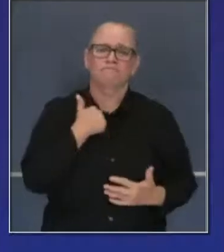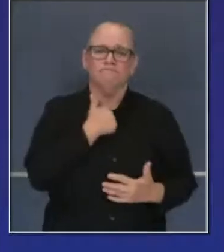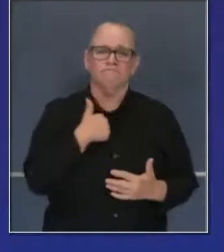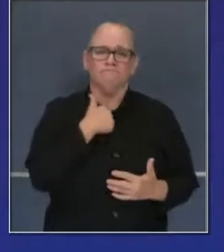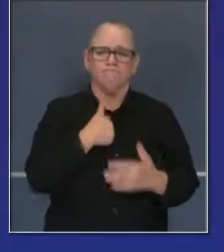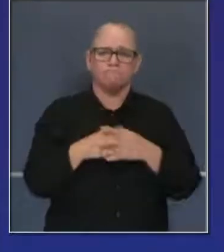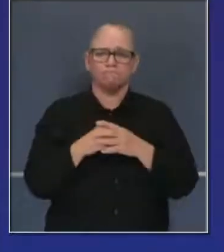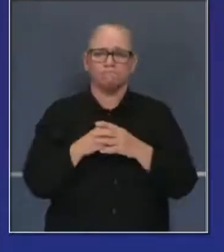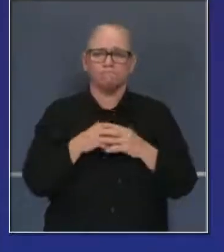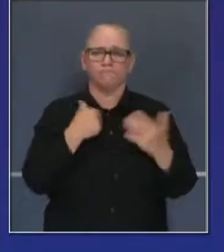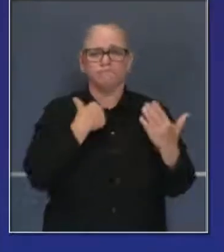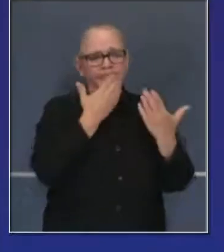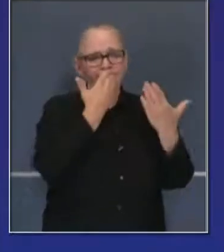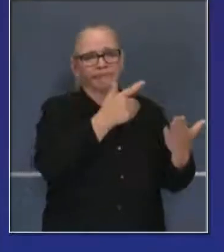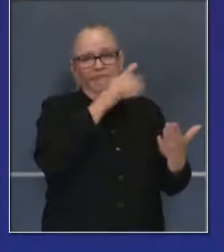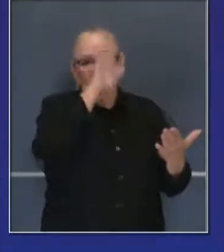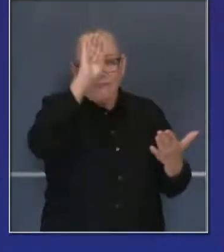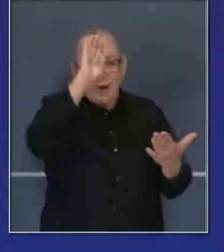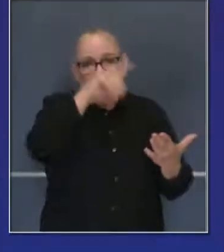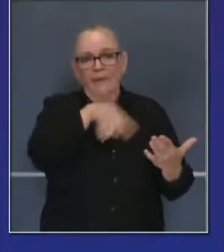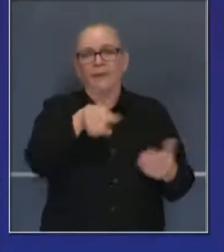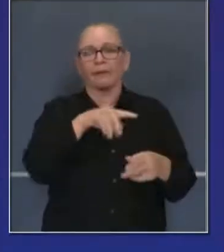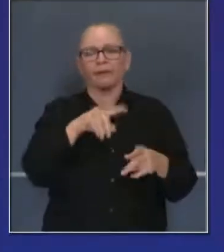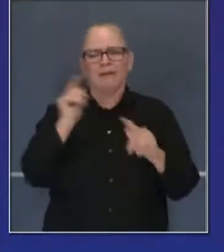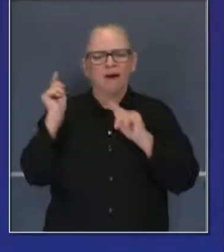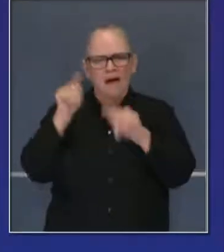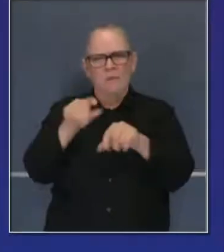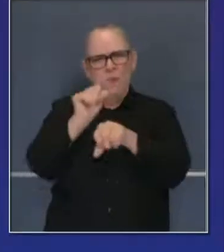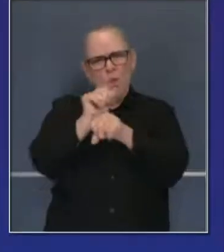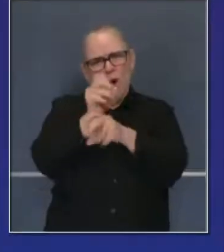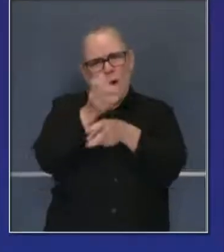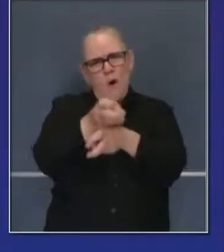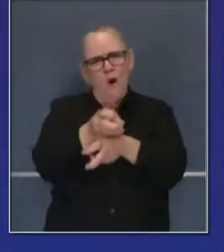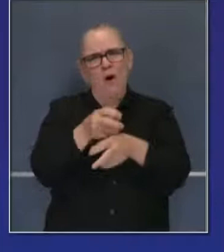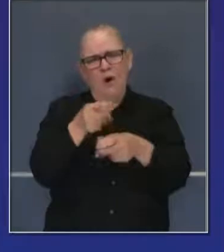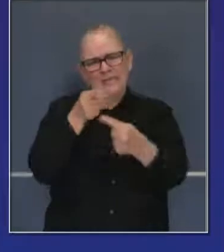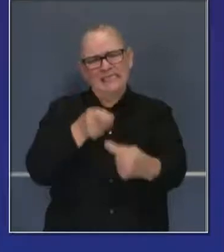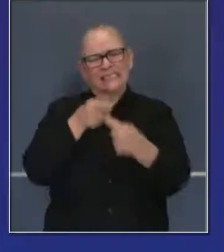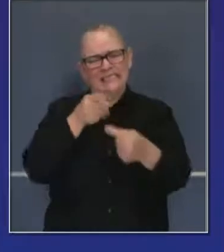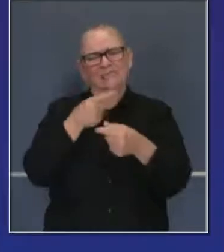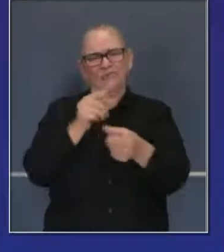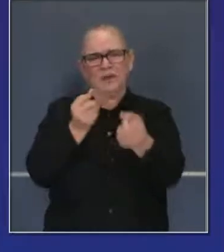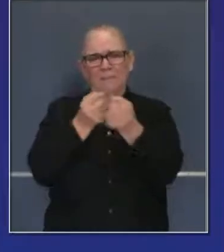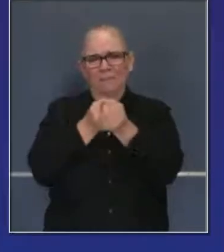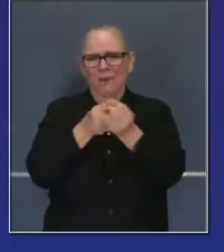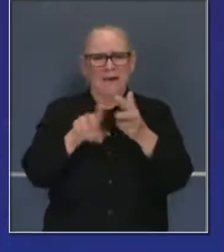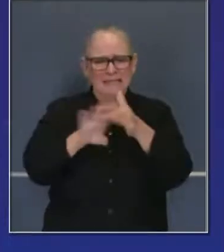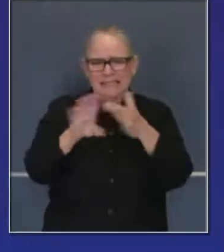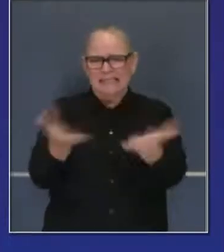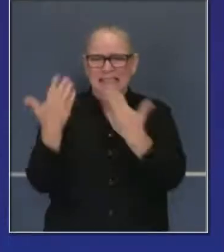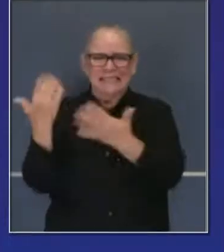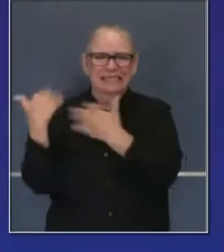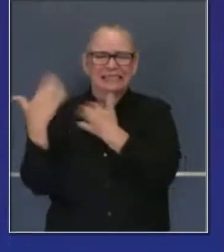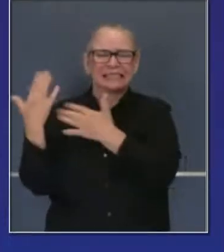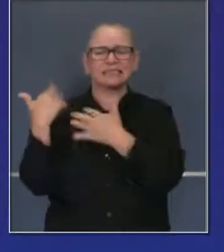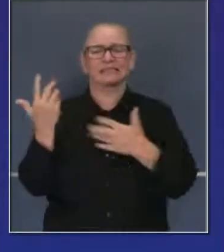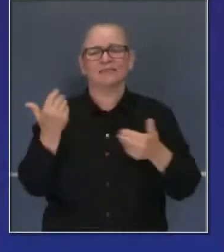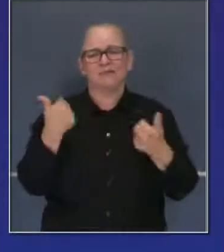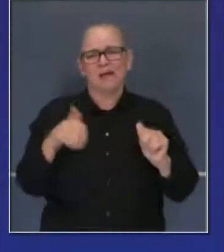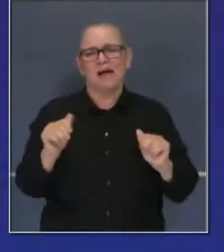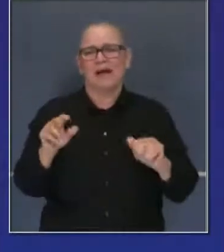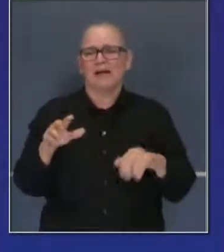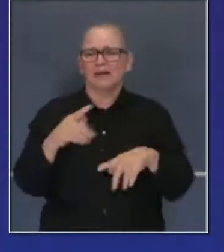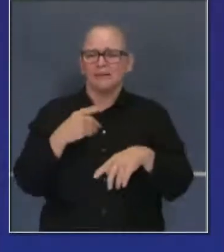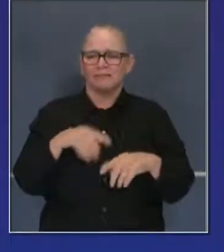first responders that have been out there doing their best to support evacuation efforts, to work with